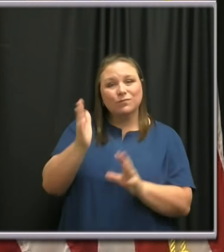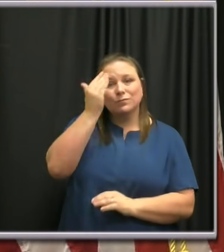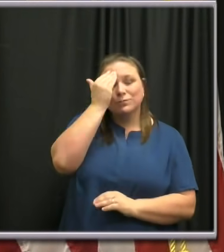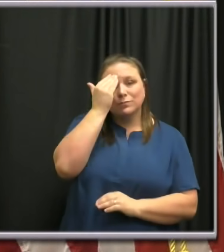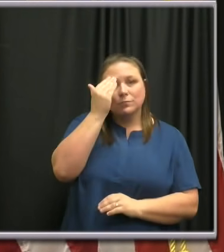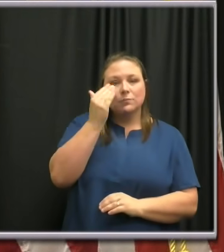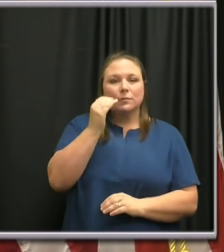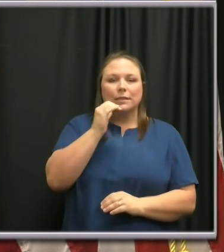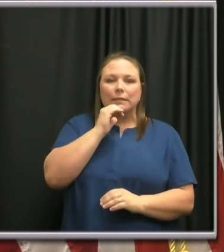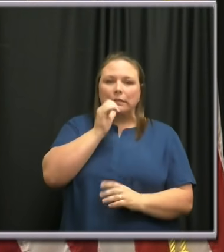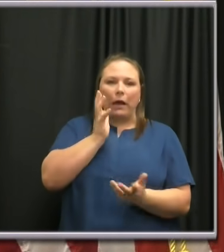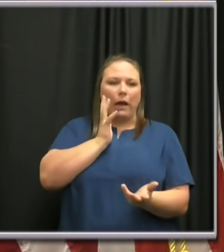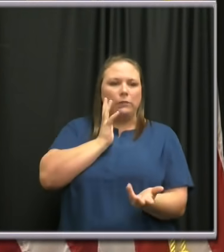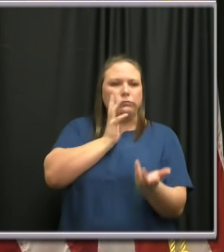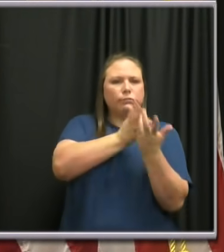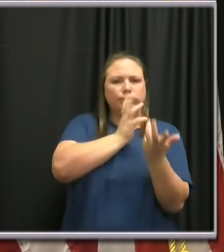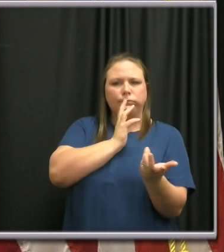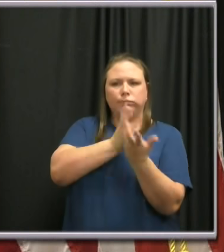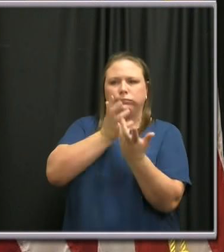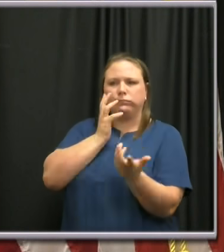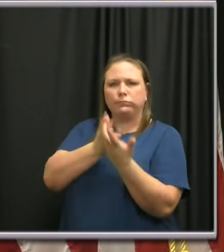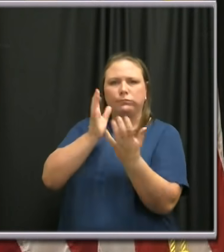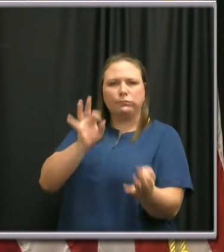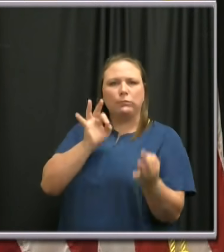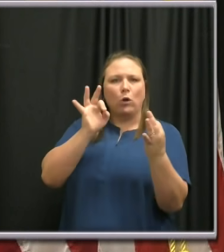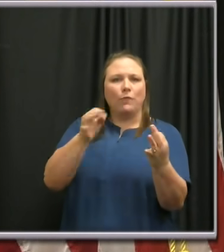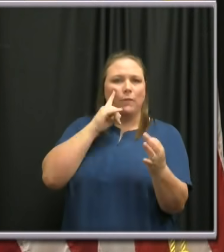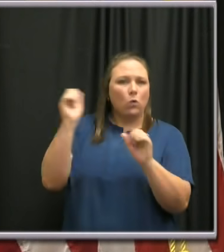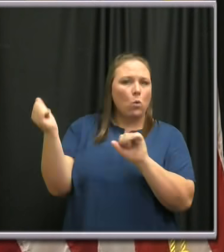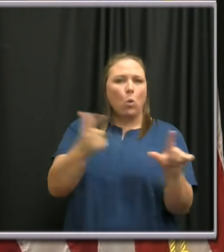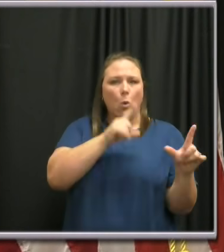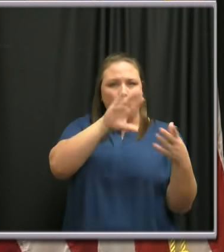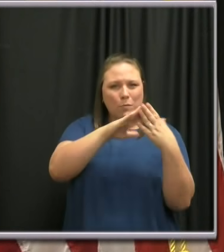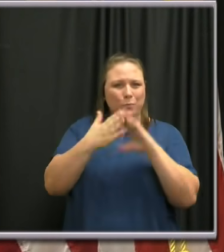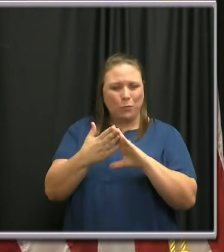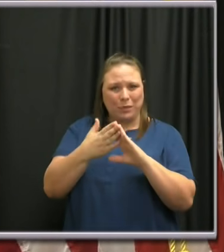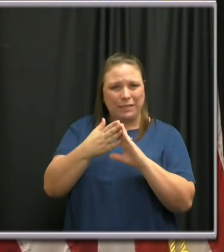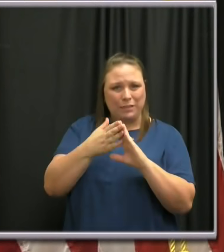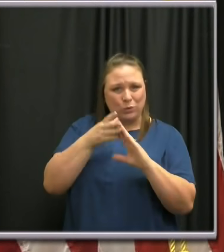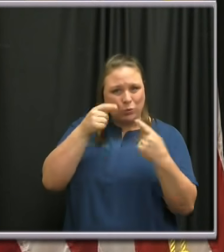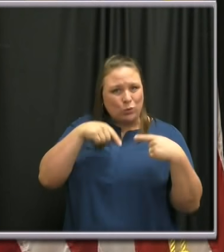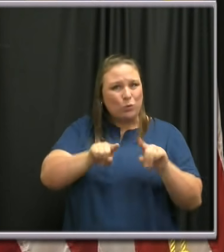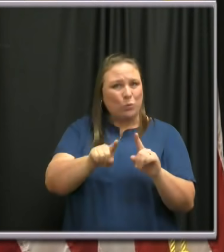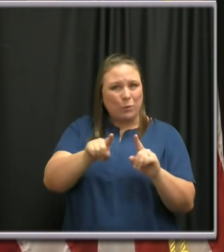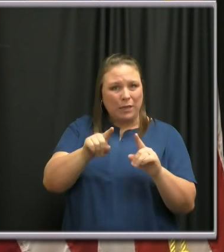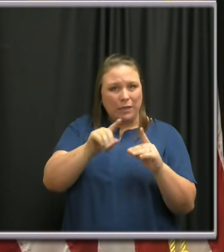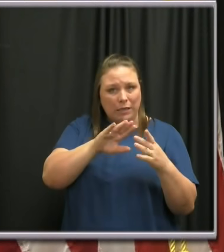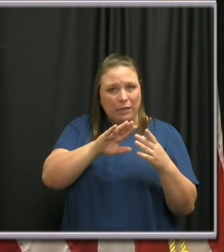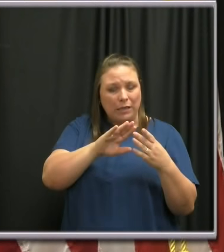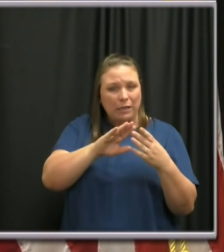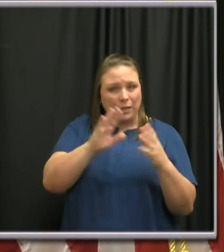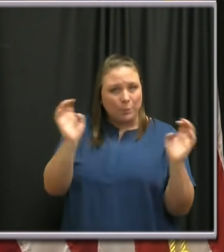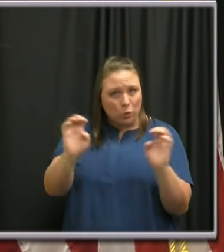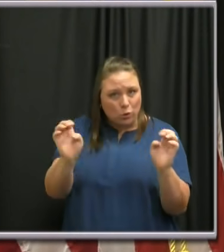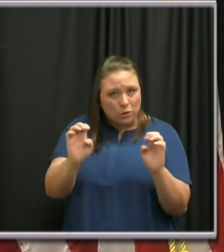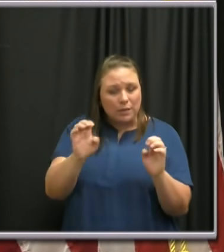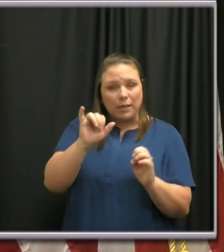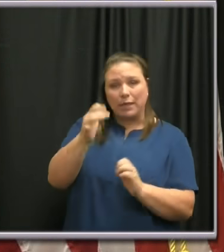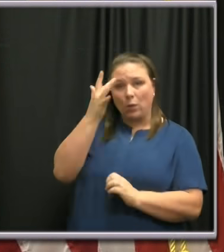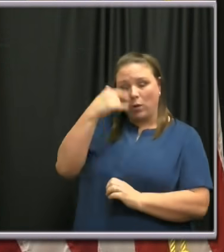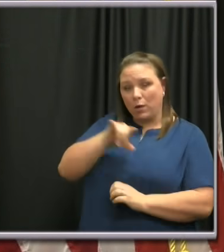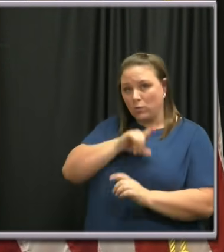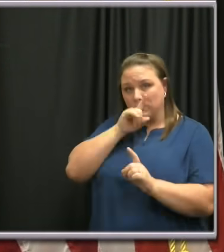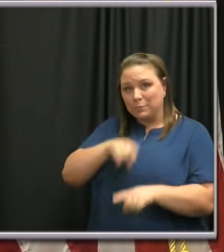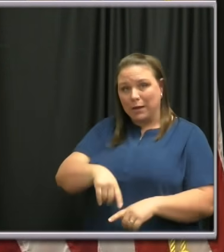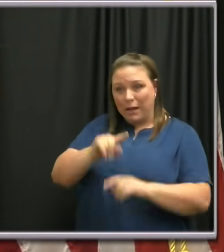is no one-size-fits-all approach to community education, especially during an emergency. This is one reason why our response